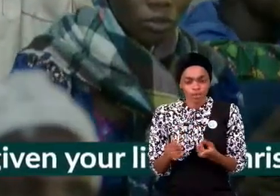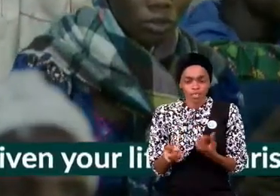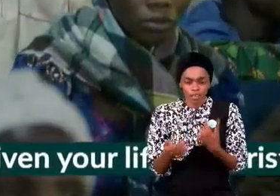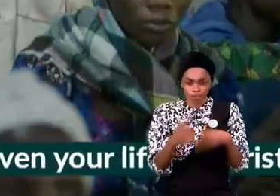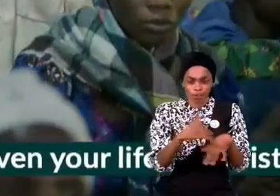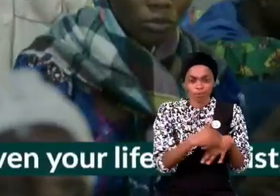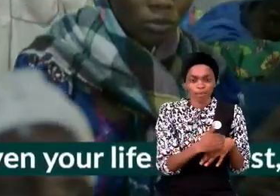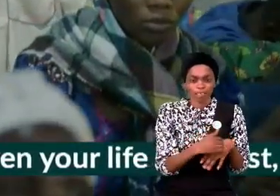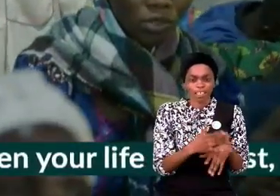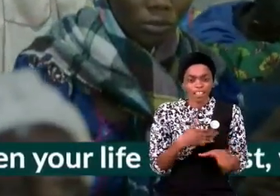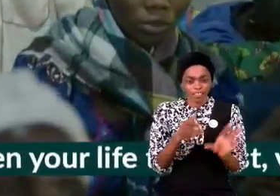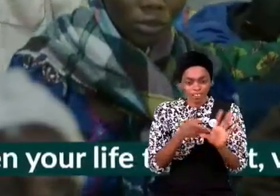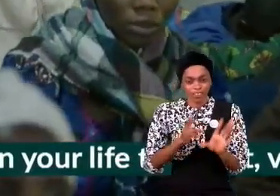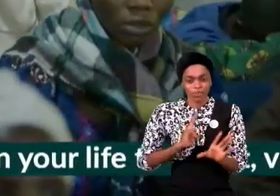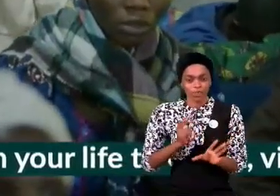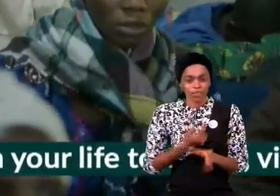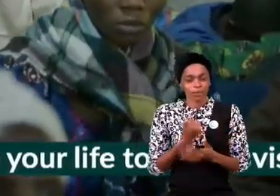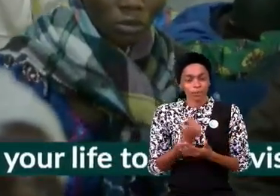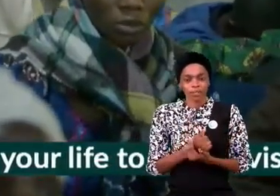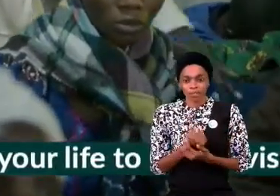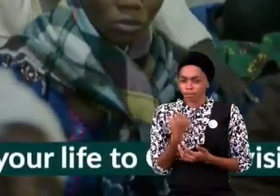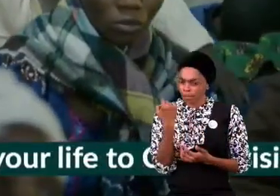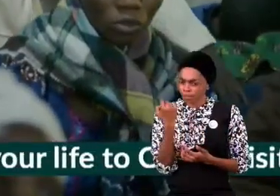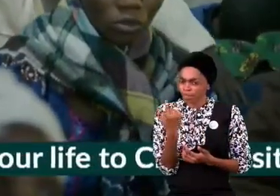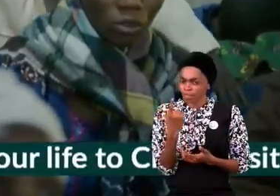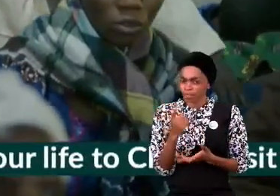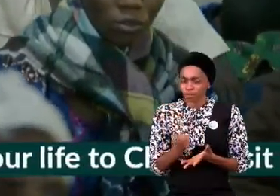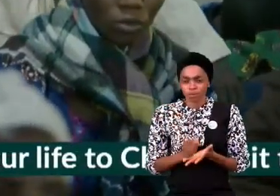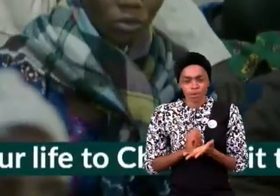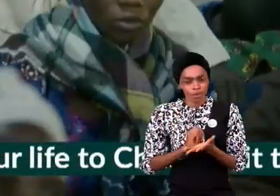Christ, you can send your name,